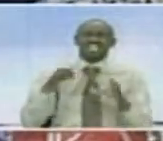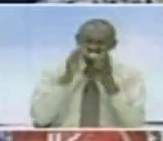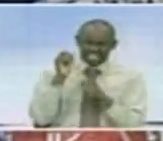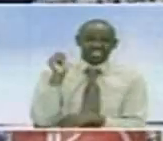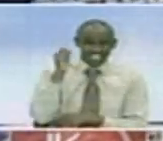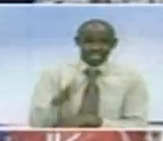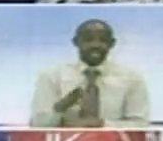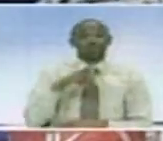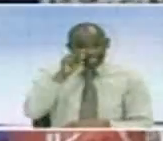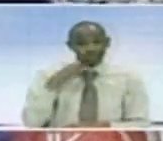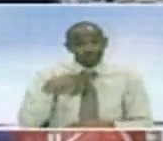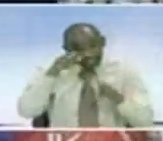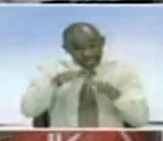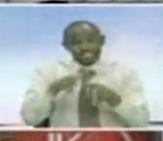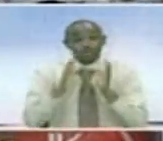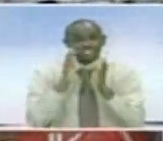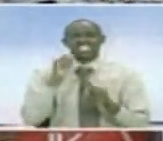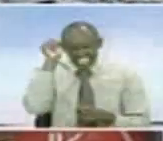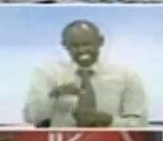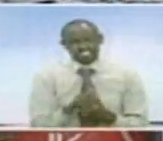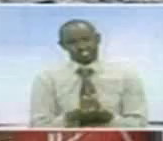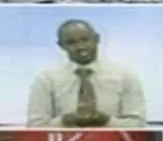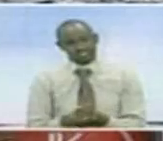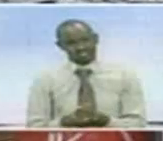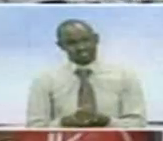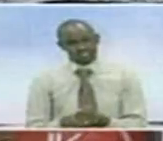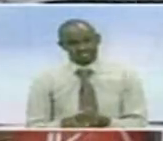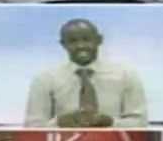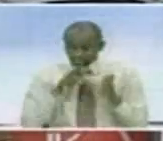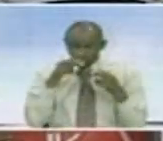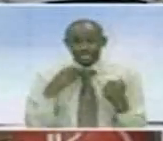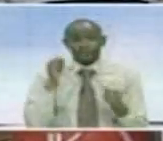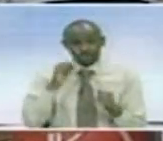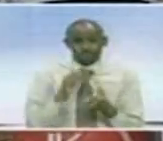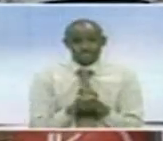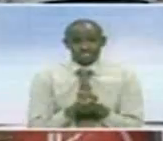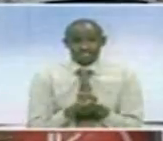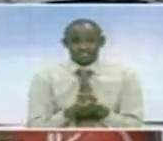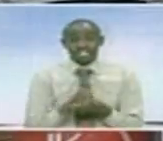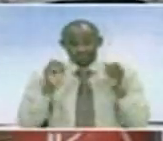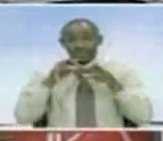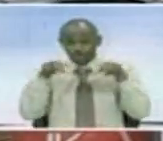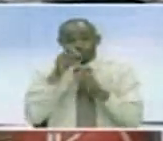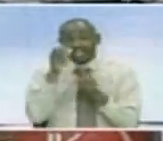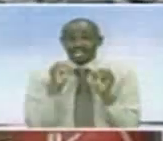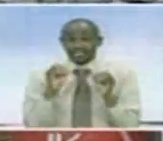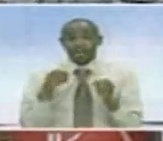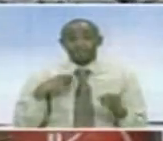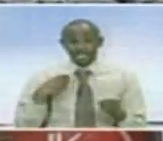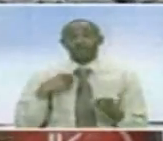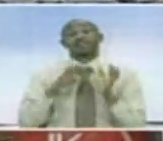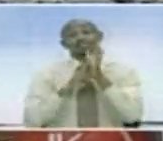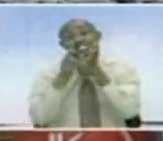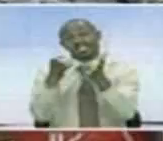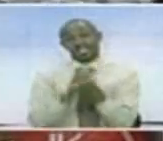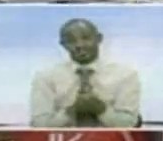I didn't ask you that. Would you want to be in that room? Yes, I would want to be in that room. And if I'm not in that room, I'll be represented.